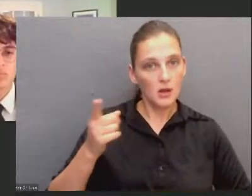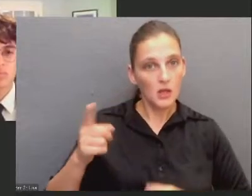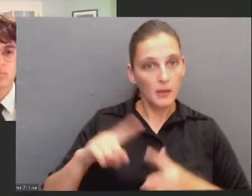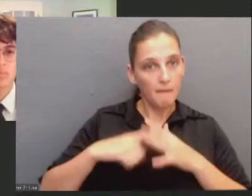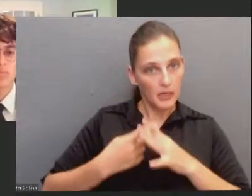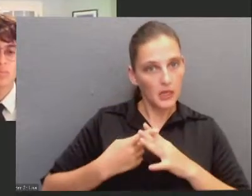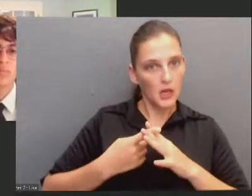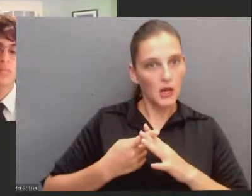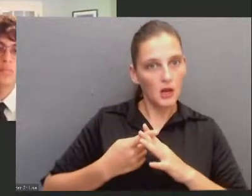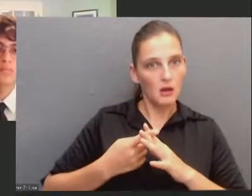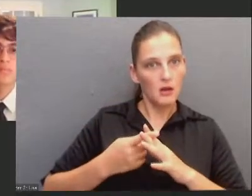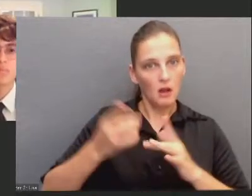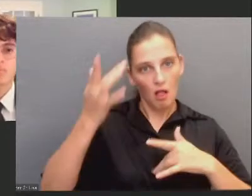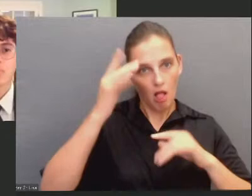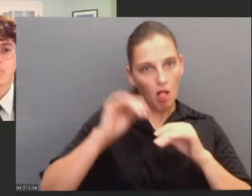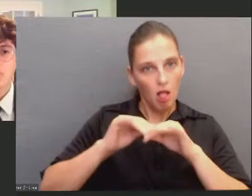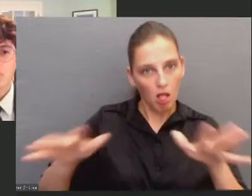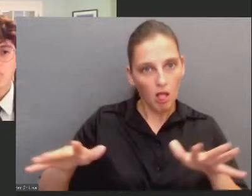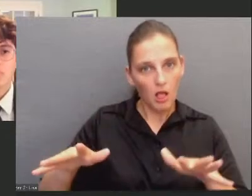invisible enemy visible.